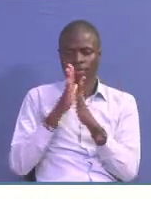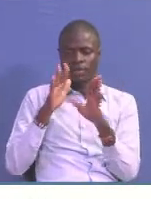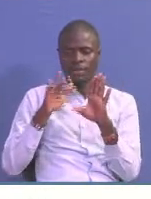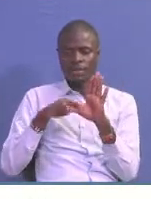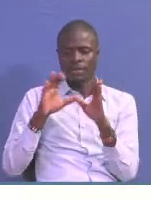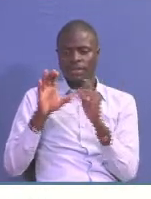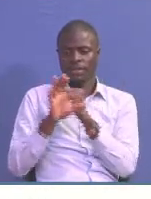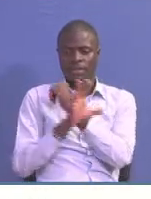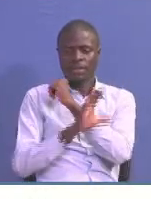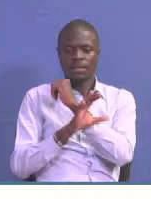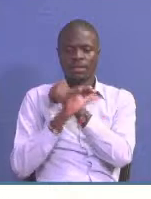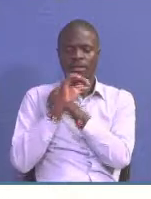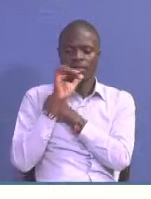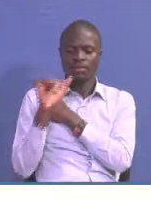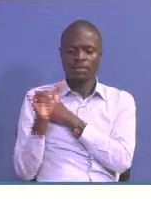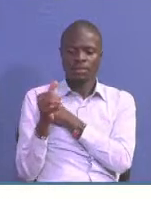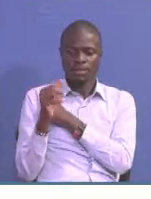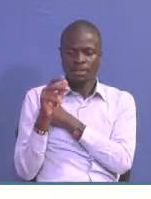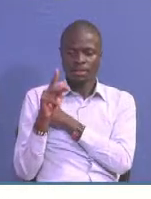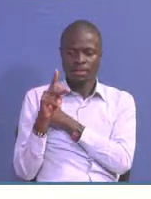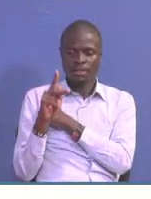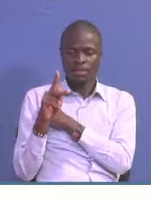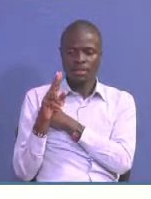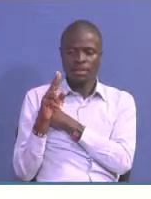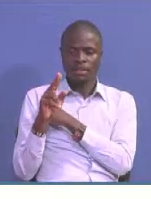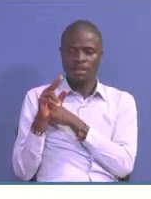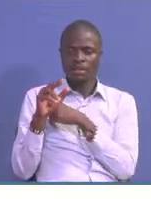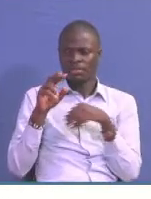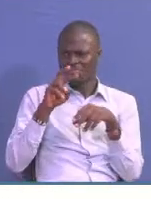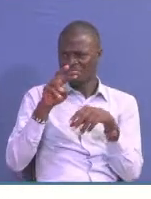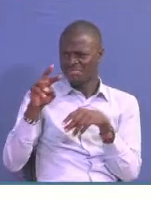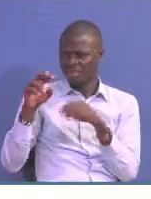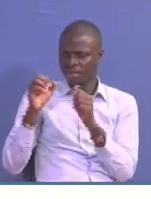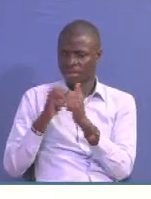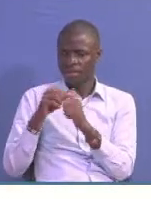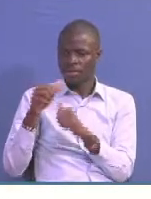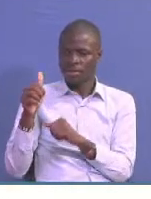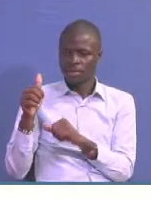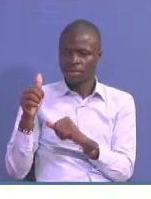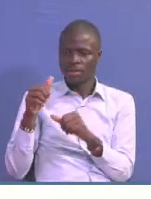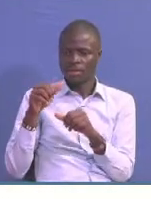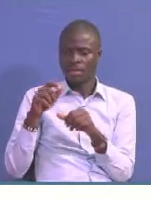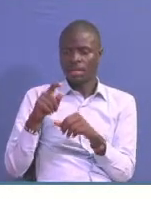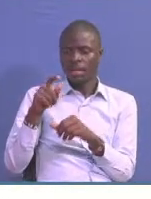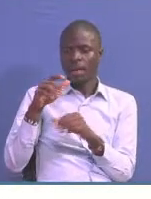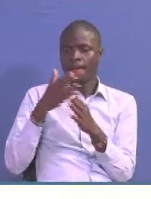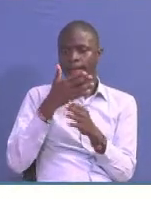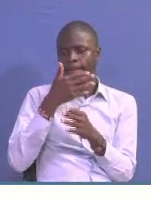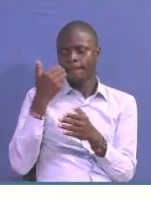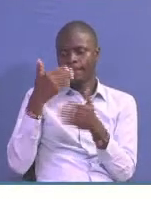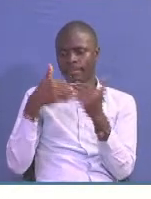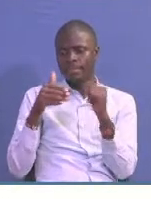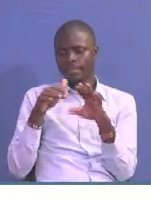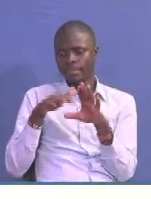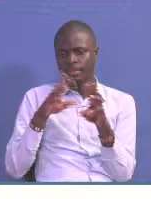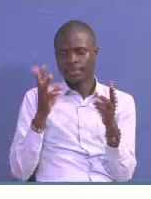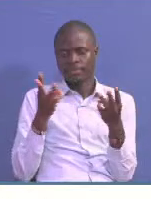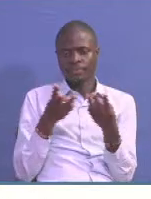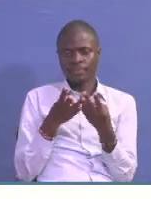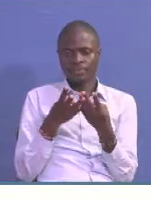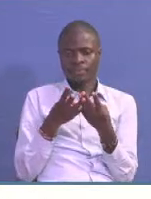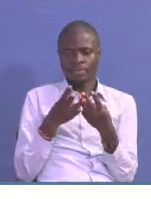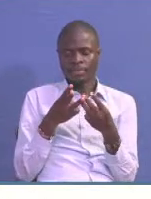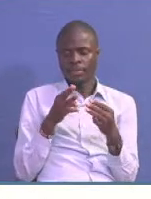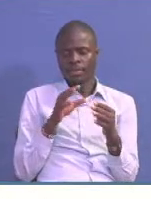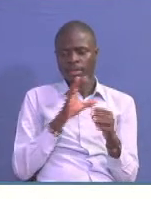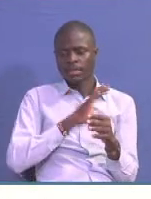country, not just Kenyatta University, benchmarking with other top-notch universities in the world.